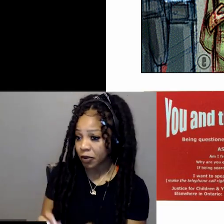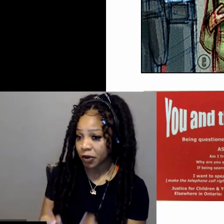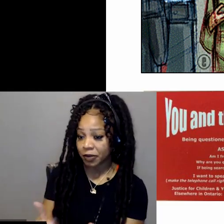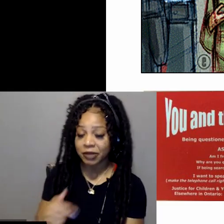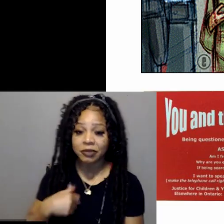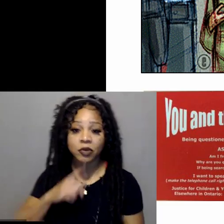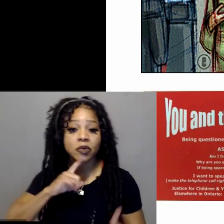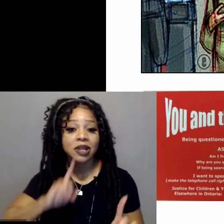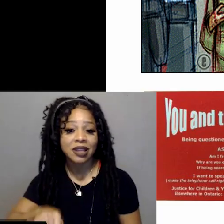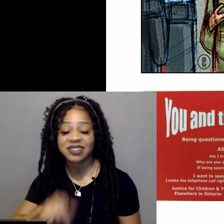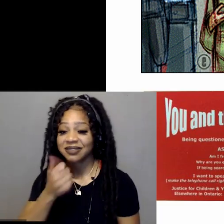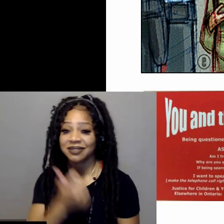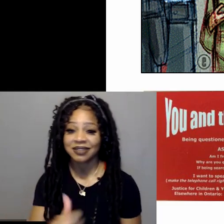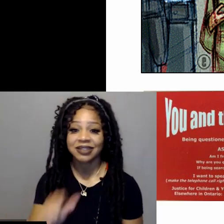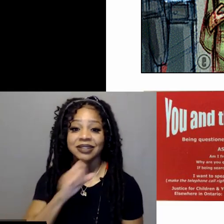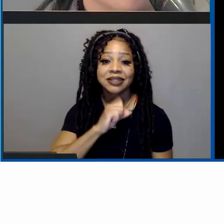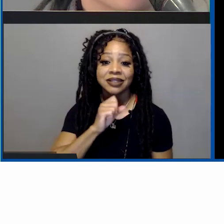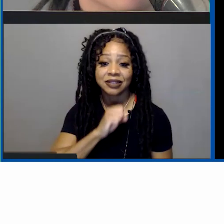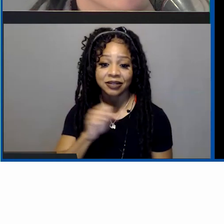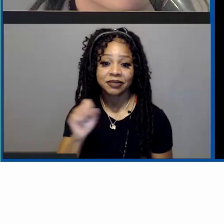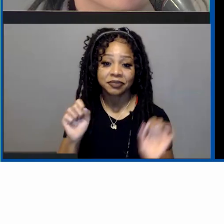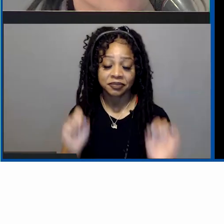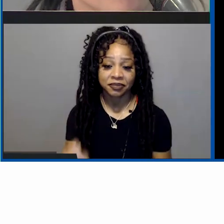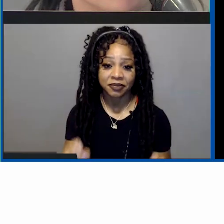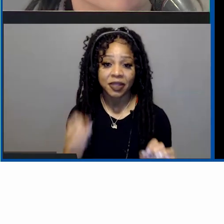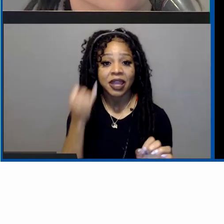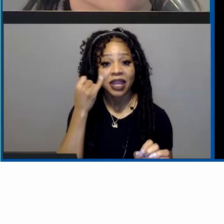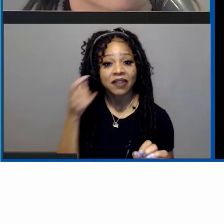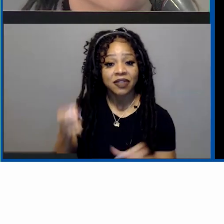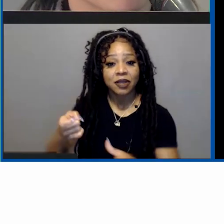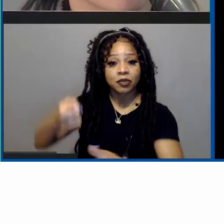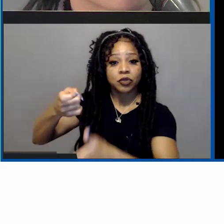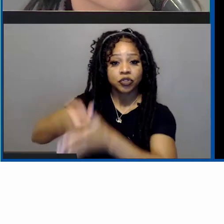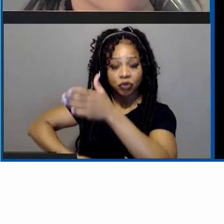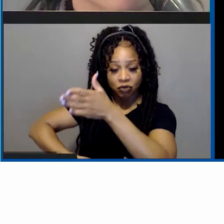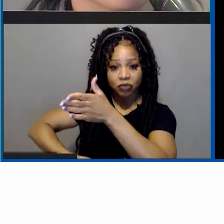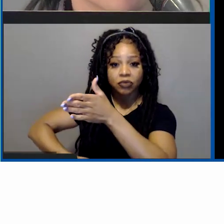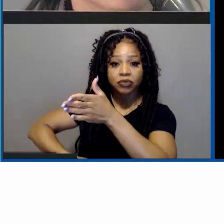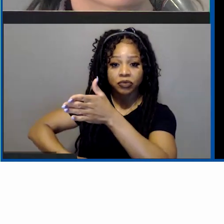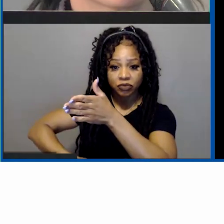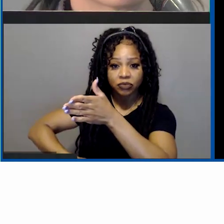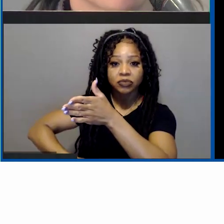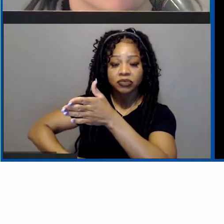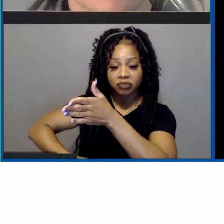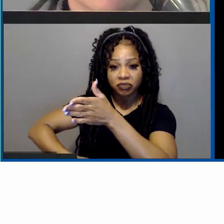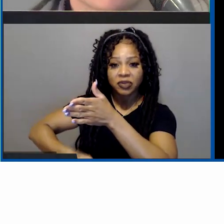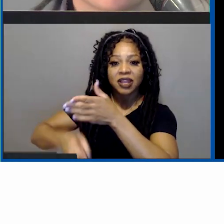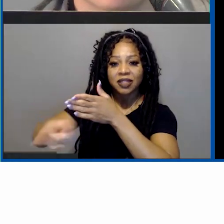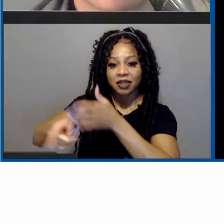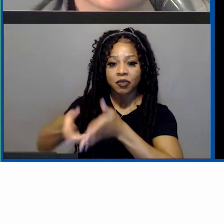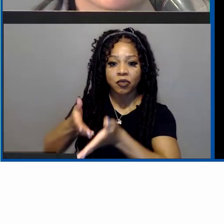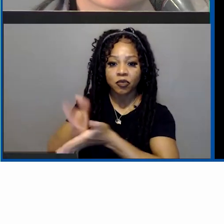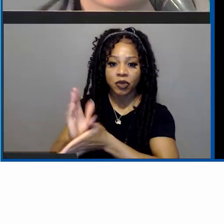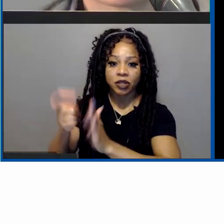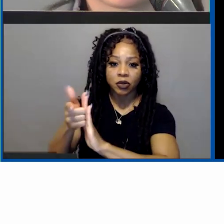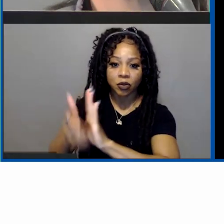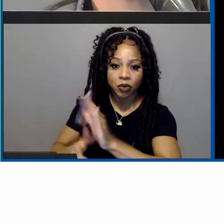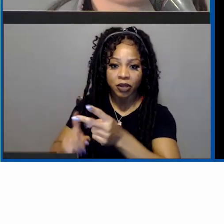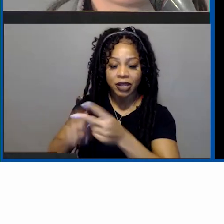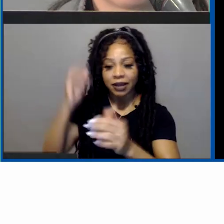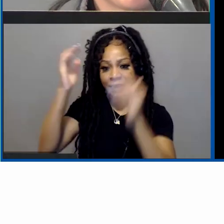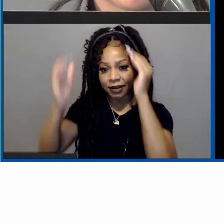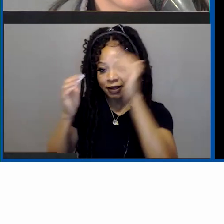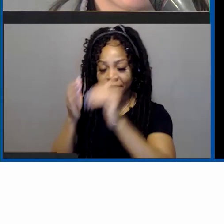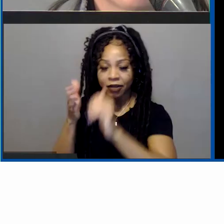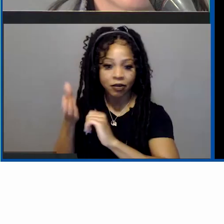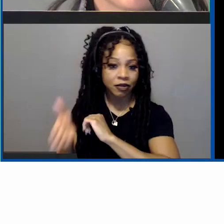answer that. It's at any age. If they are charged, they do have a right to have a lawyer and a right to have an adult present. So any